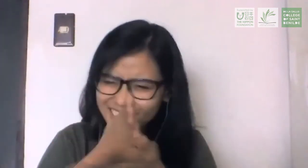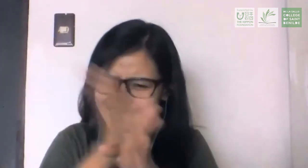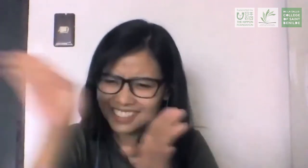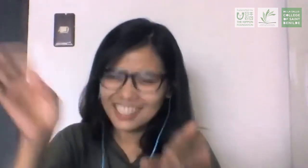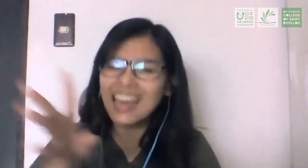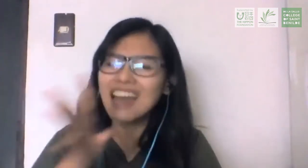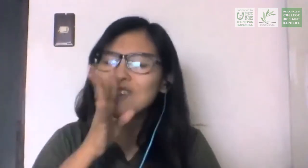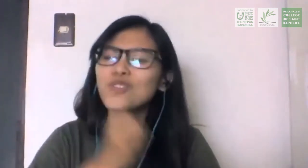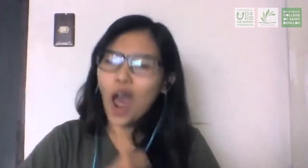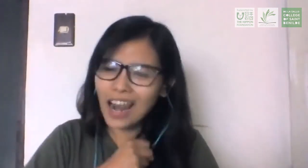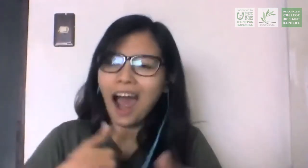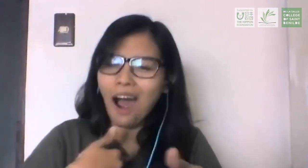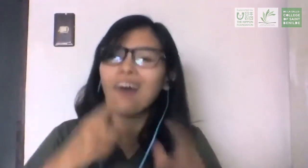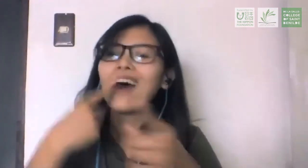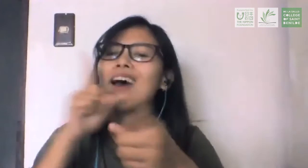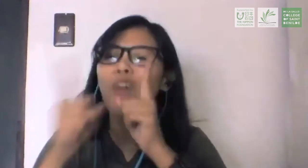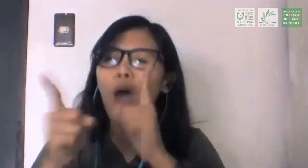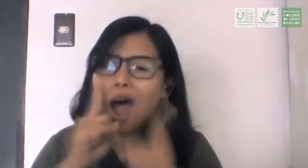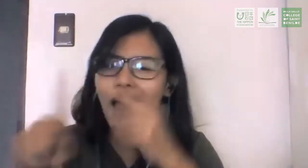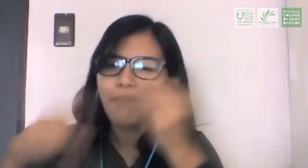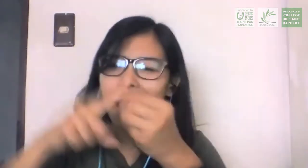Beebs, you're off topic.